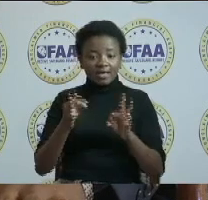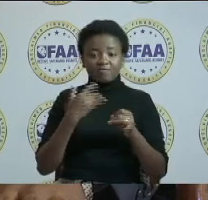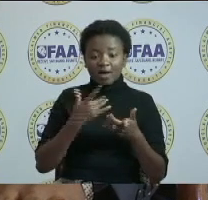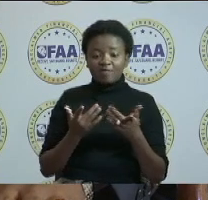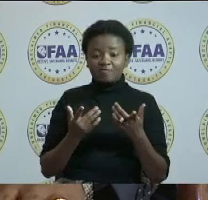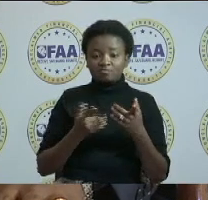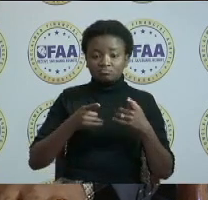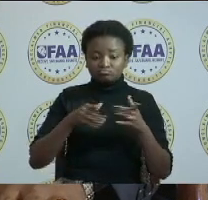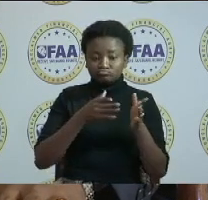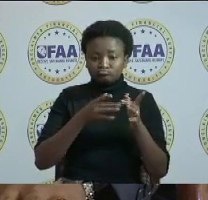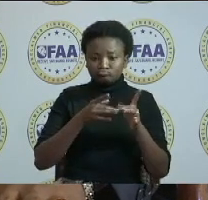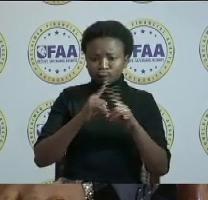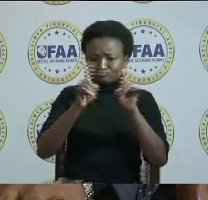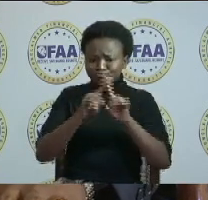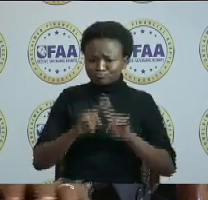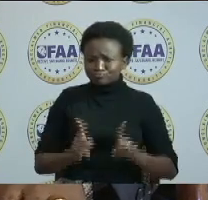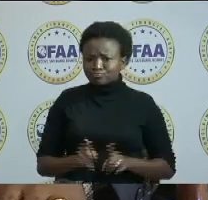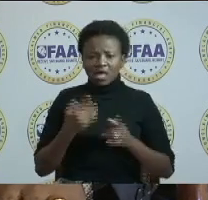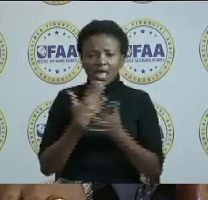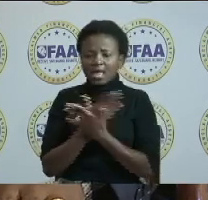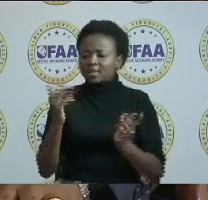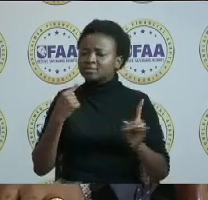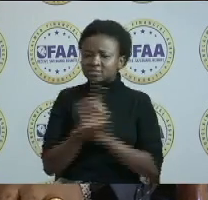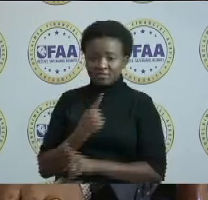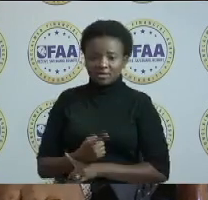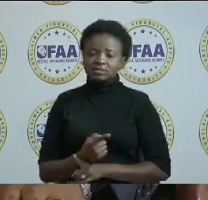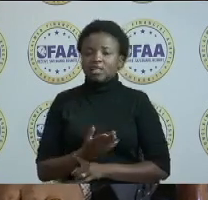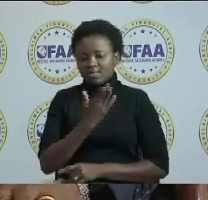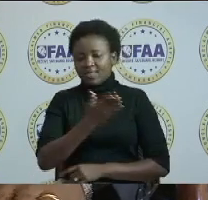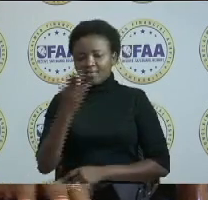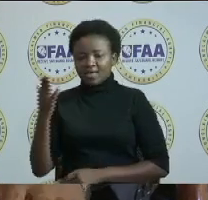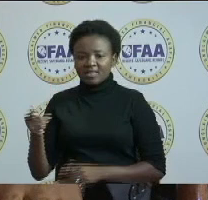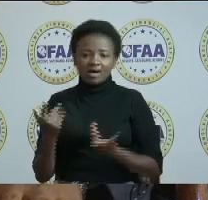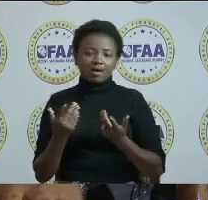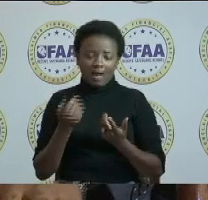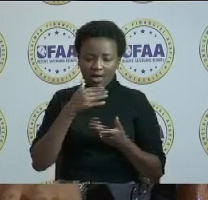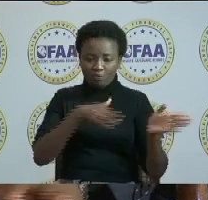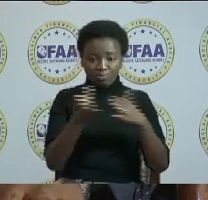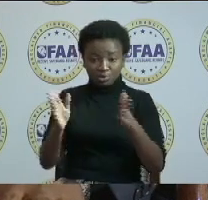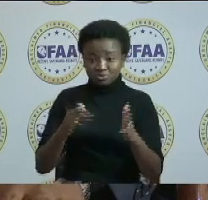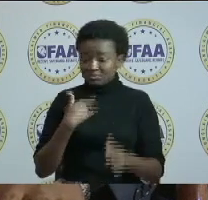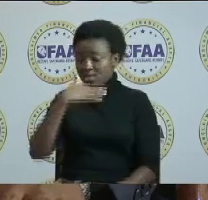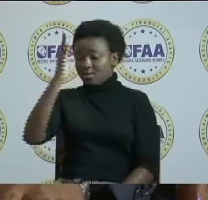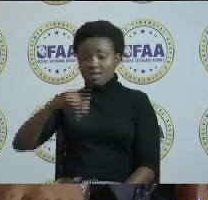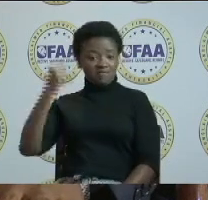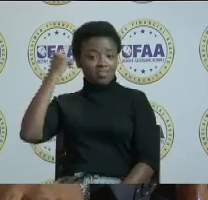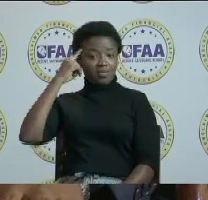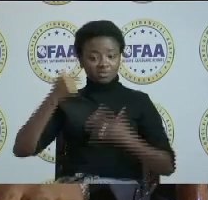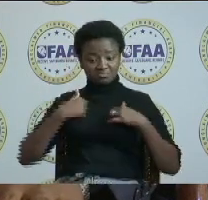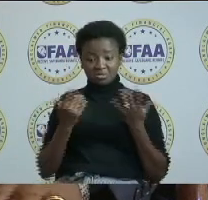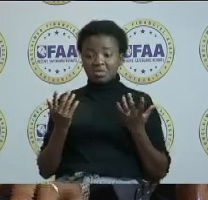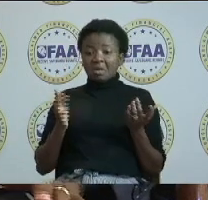are always opportunities. Never in my life did I ever think I'll be speaking and I'm being seen other